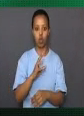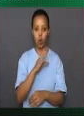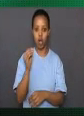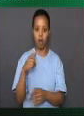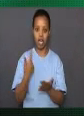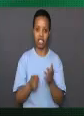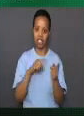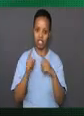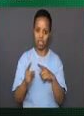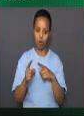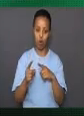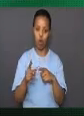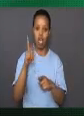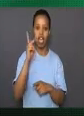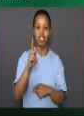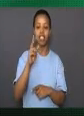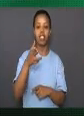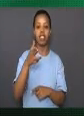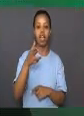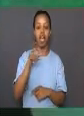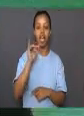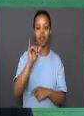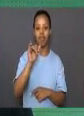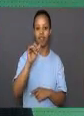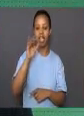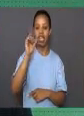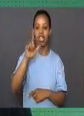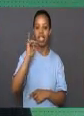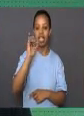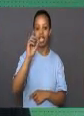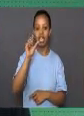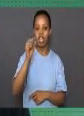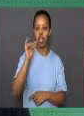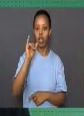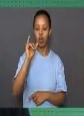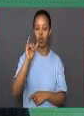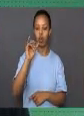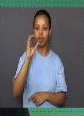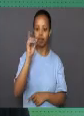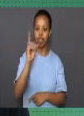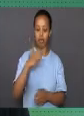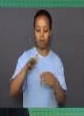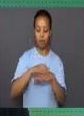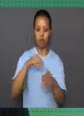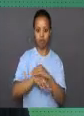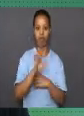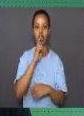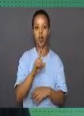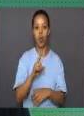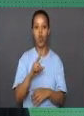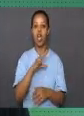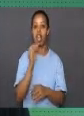embedded in the thylakoid membrane. If your definitions are similar to